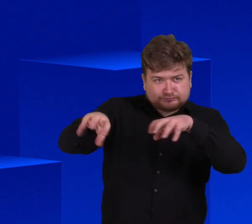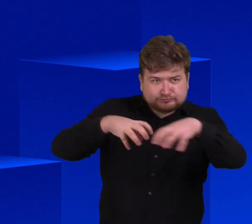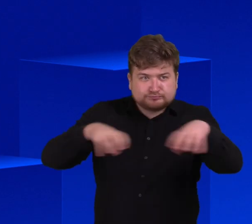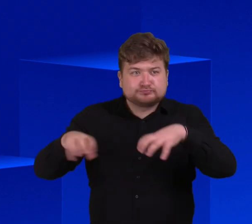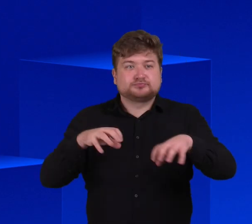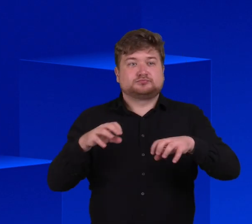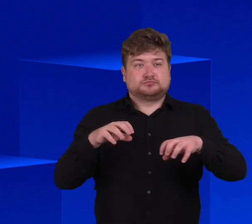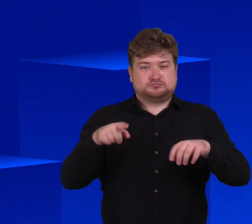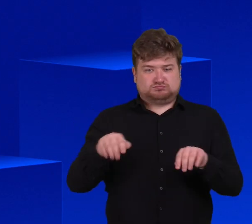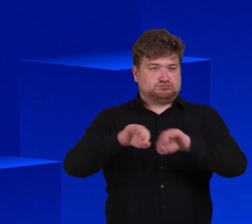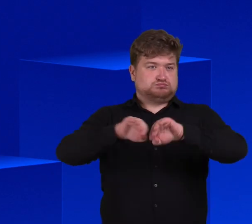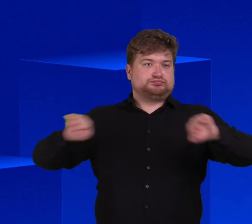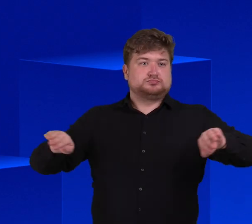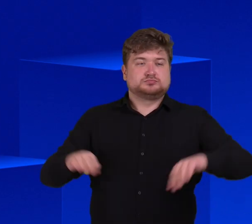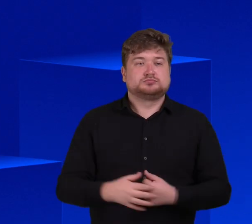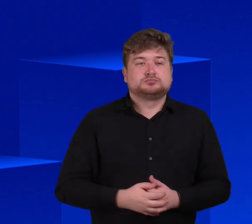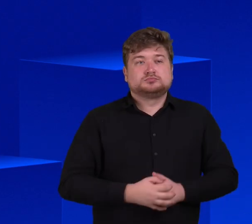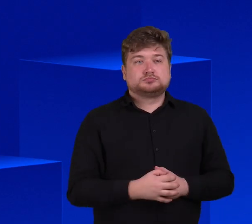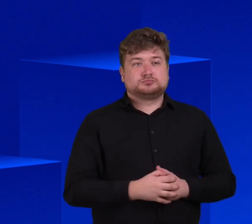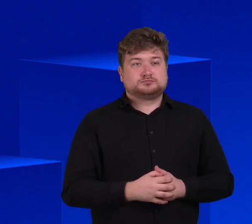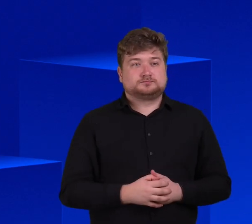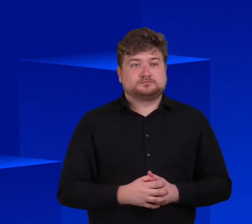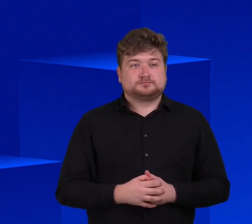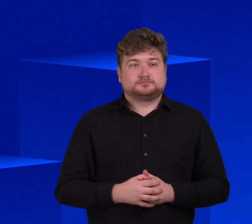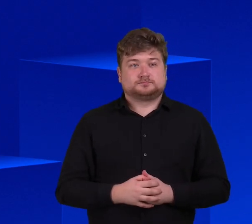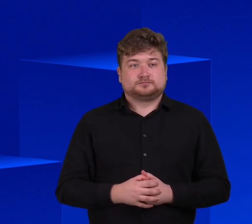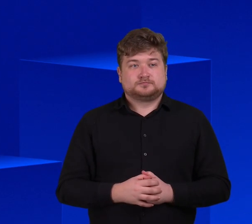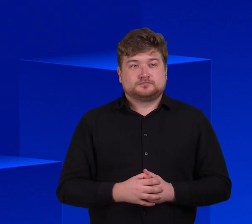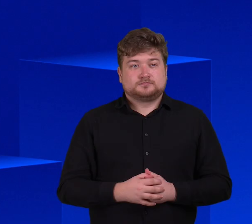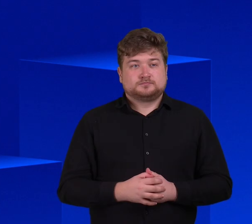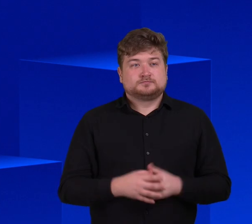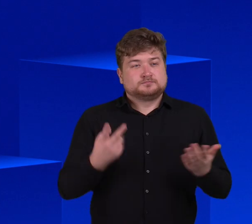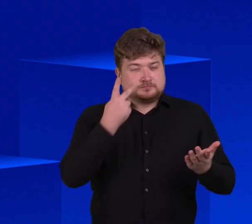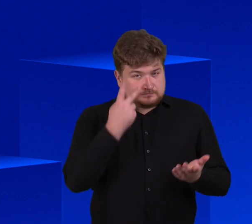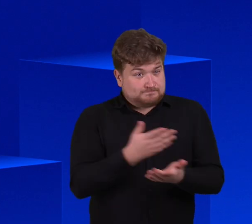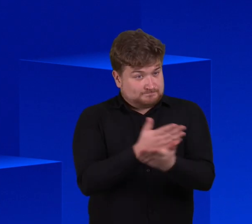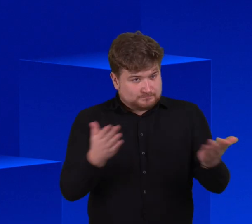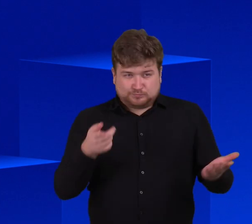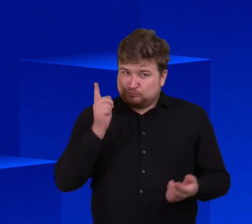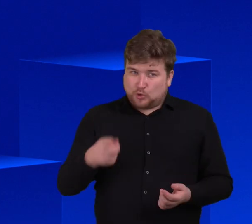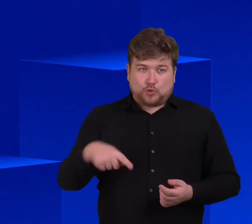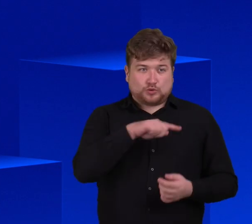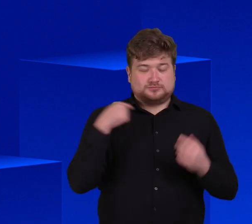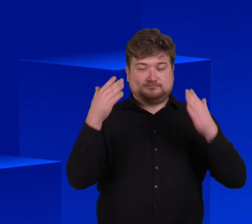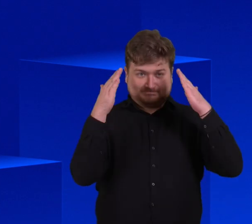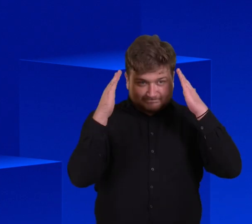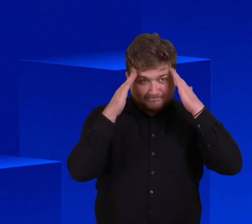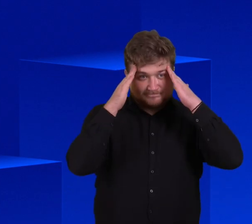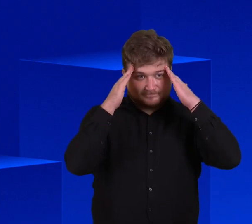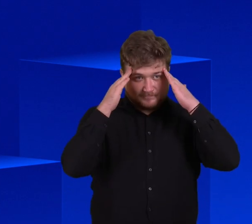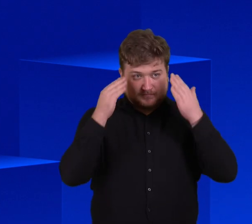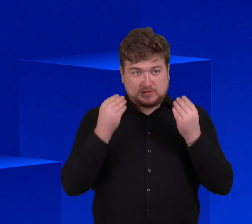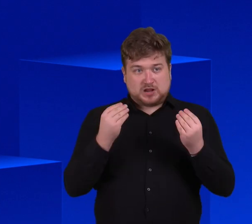is something that we should be very much aware of when planning our policies. Let me start with some